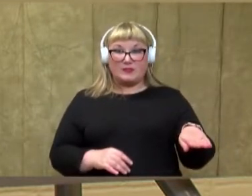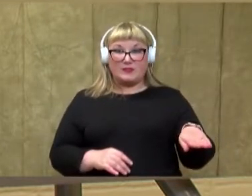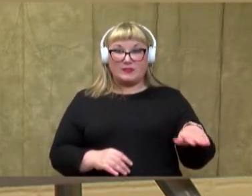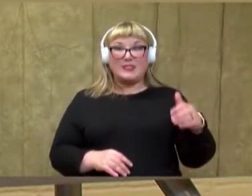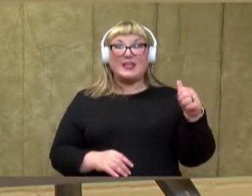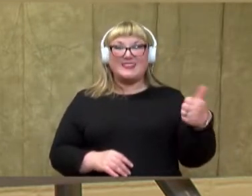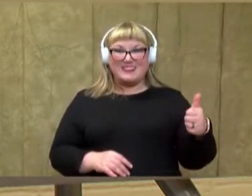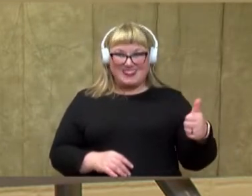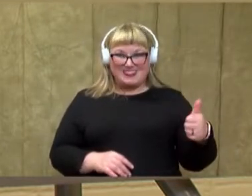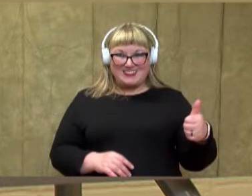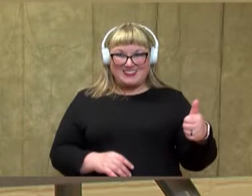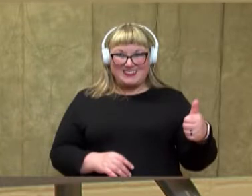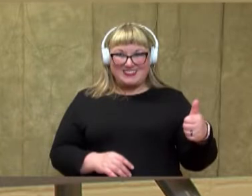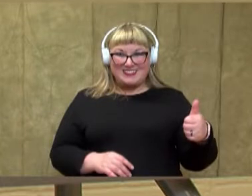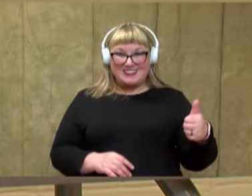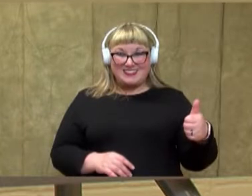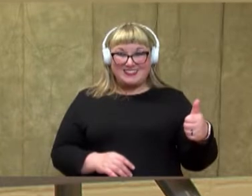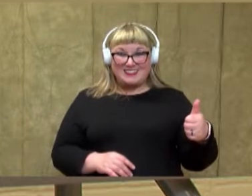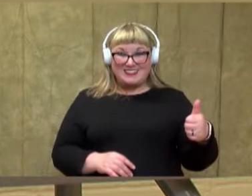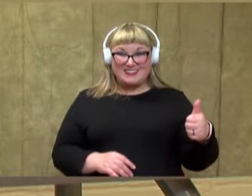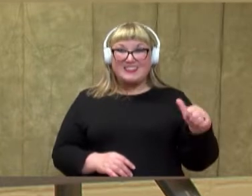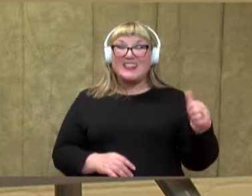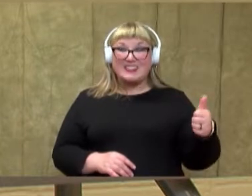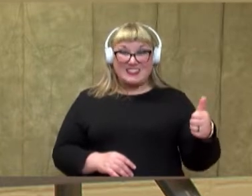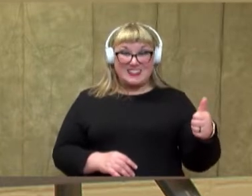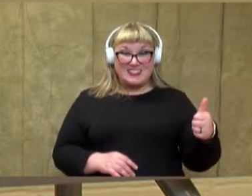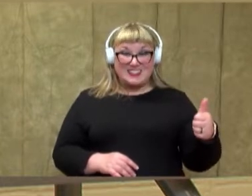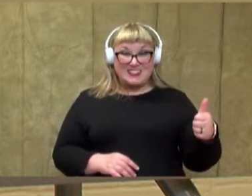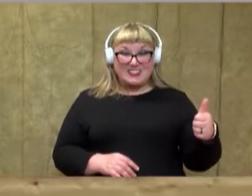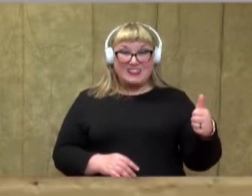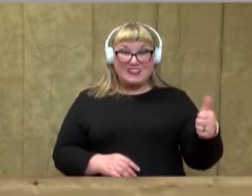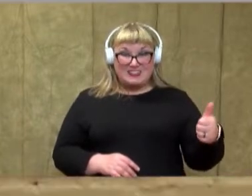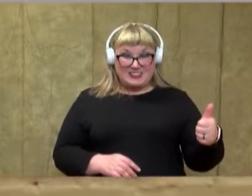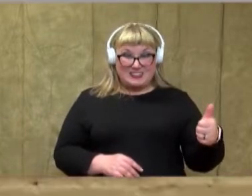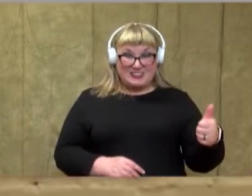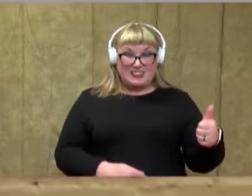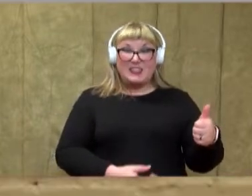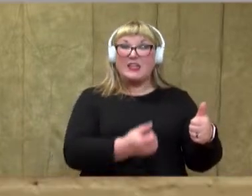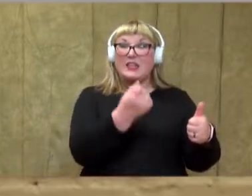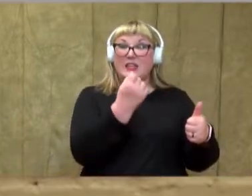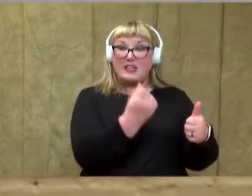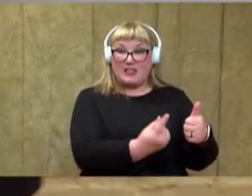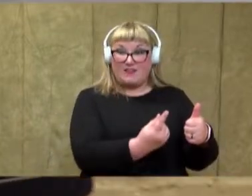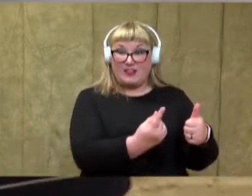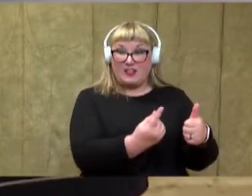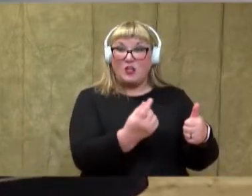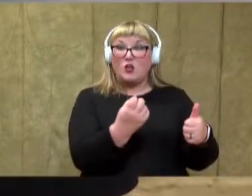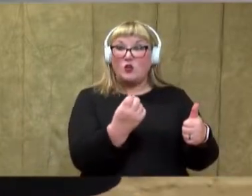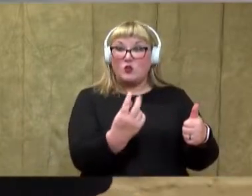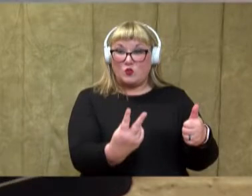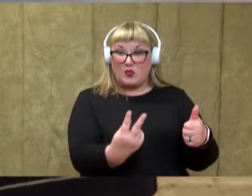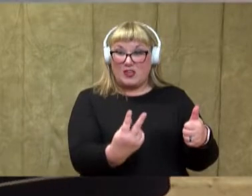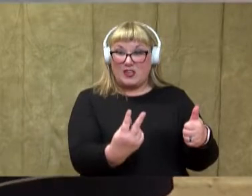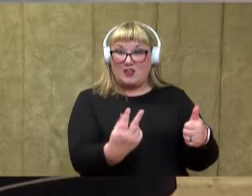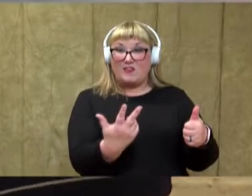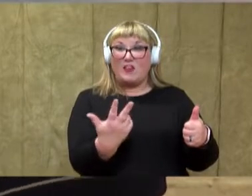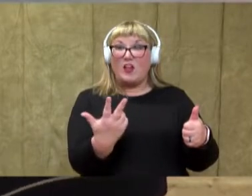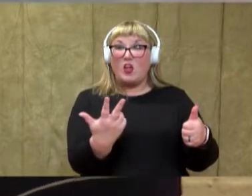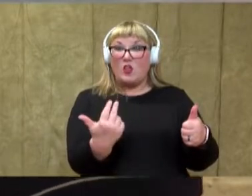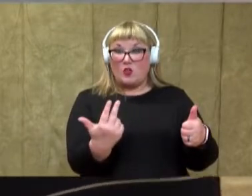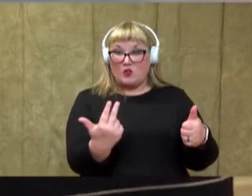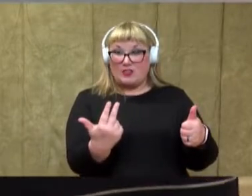10. So, we will be counting on from 10. Let's go. 10, 11, 12,